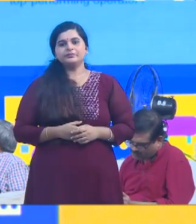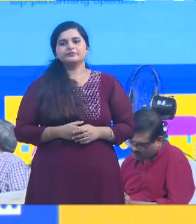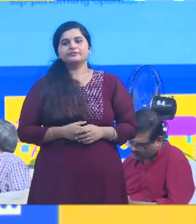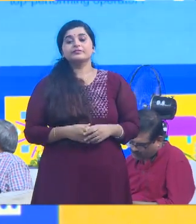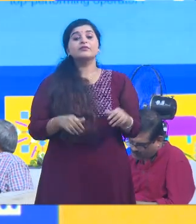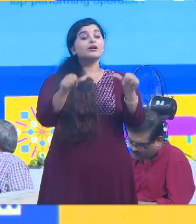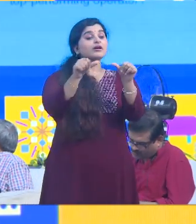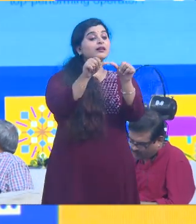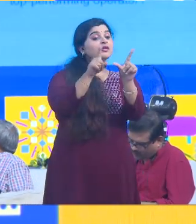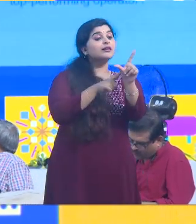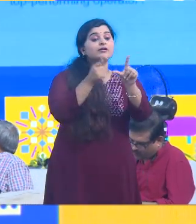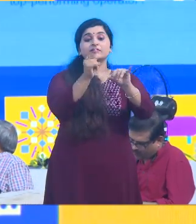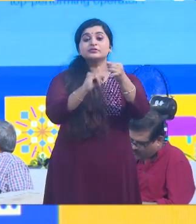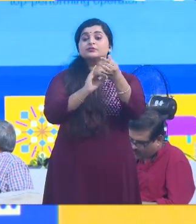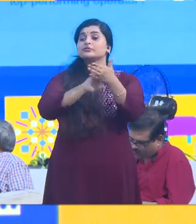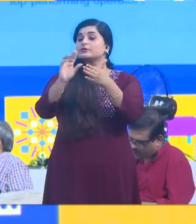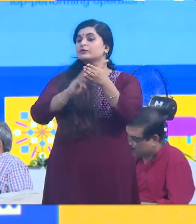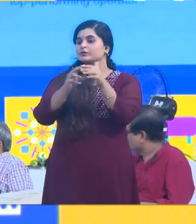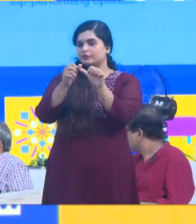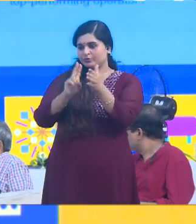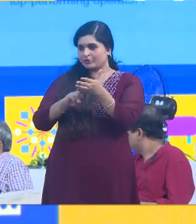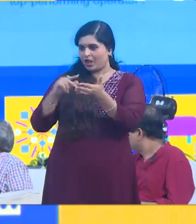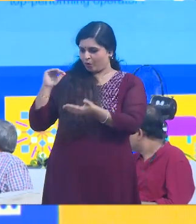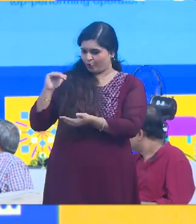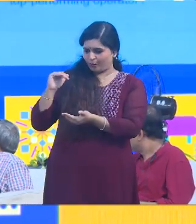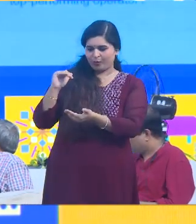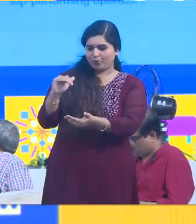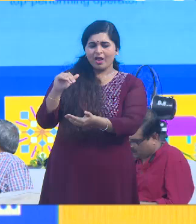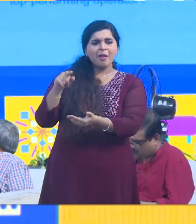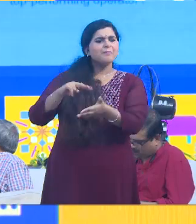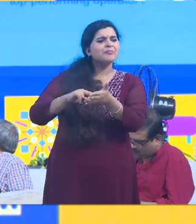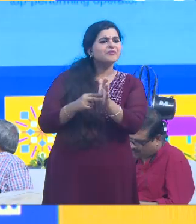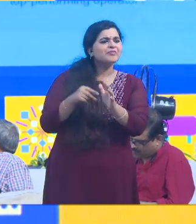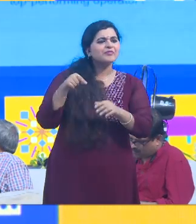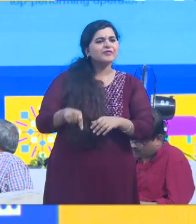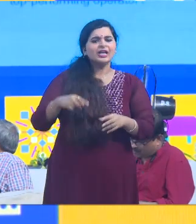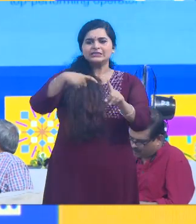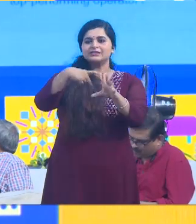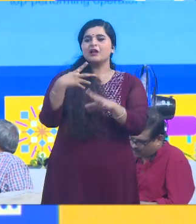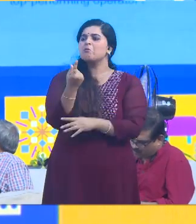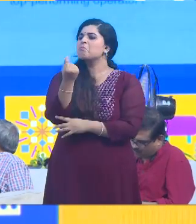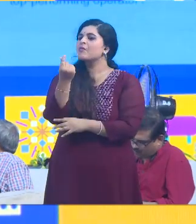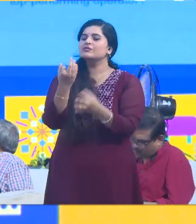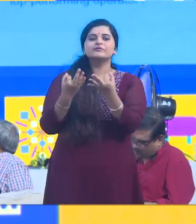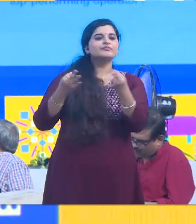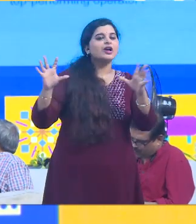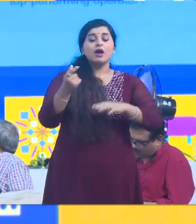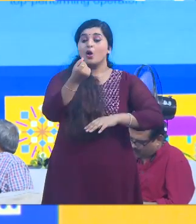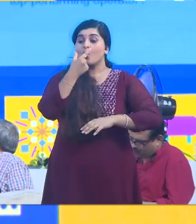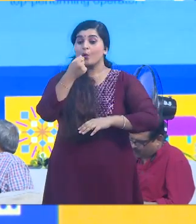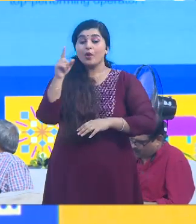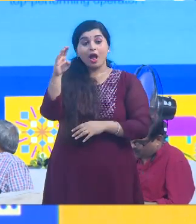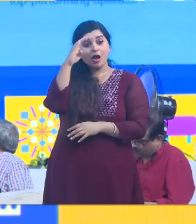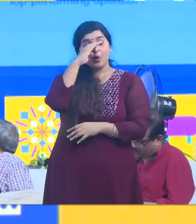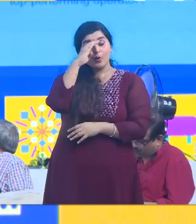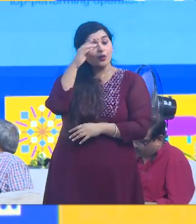Ayushman Awards for Excellence in Arogya Bandhan, state with the highest free treatment, state with best hospitalization rates. Kottayam Medical College has become